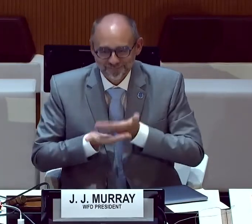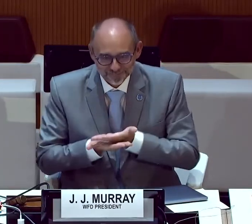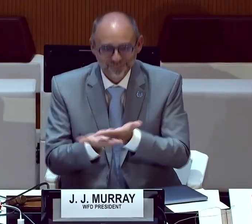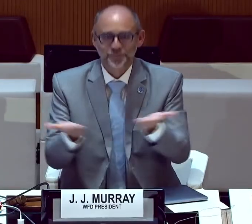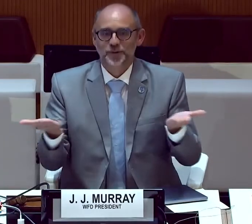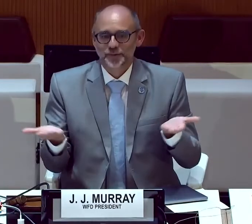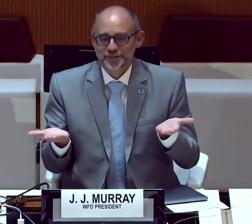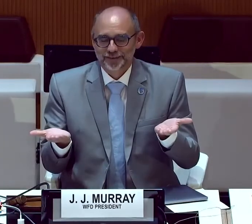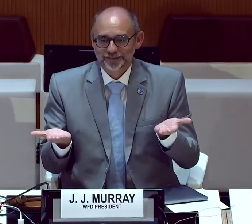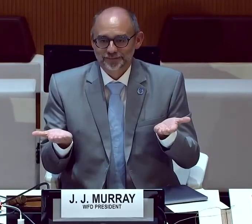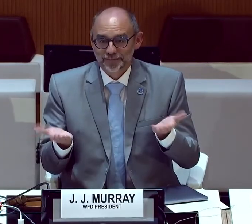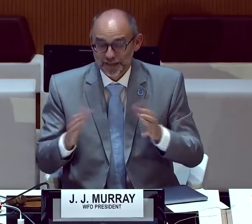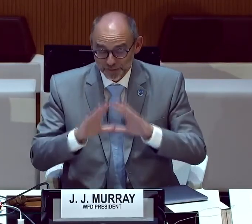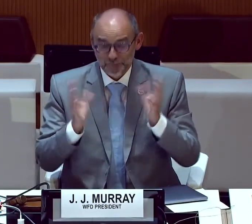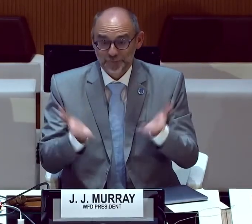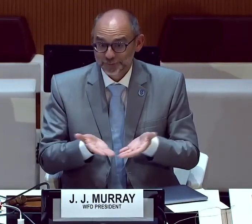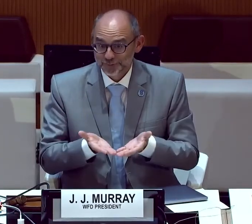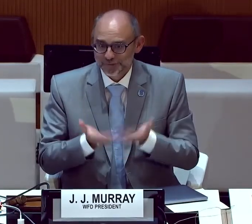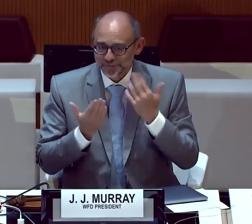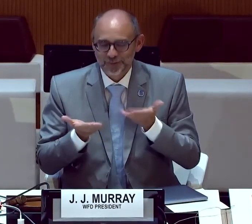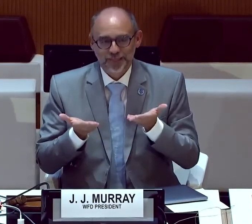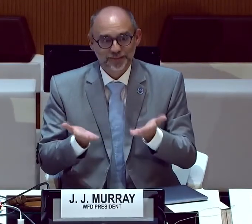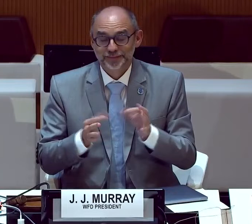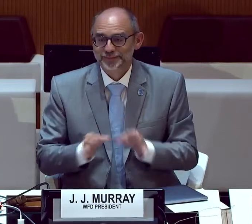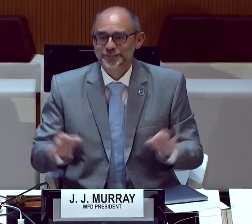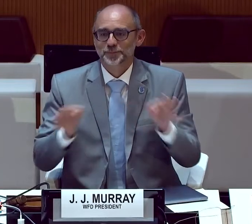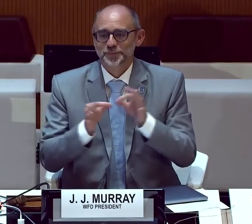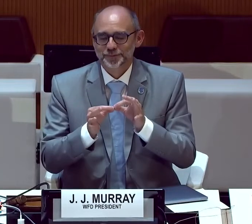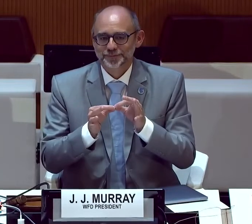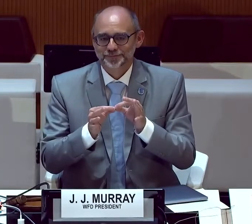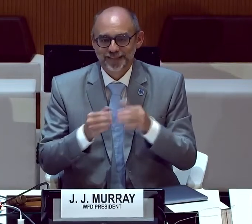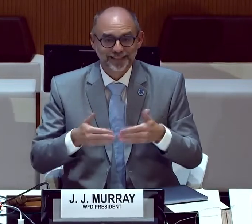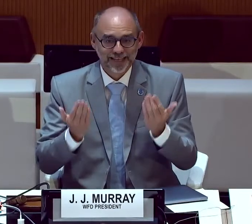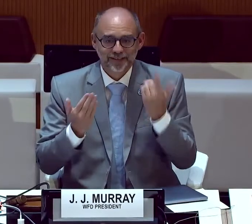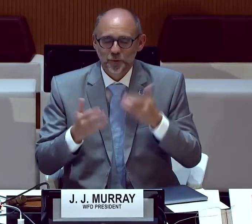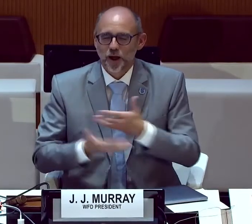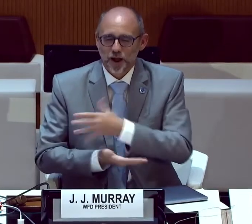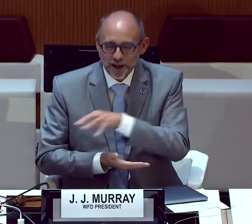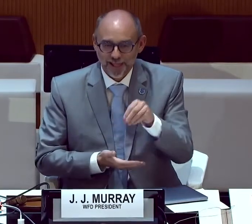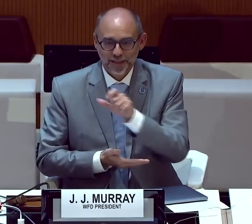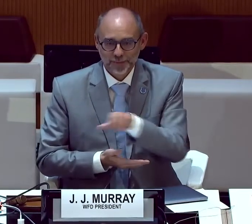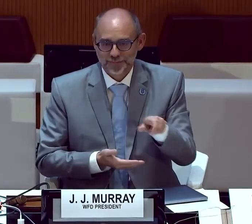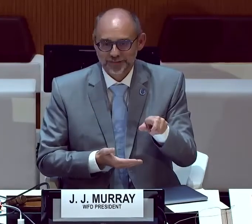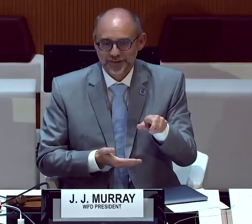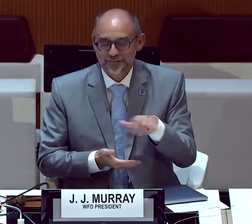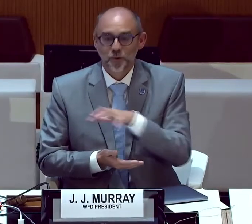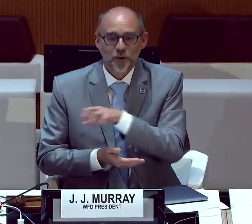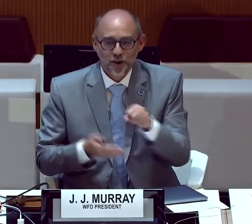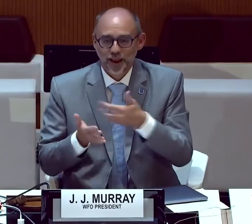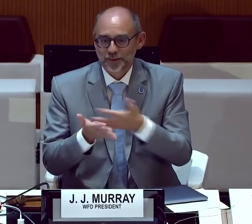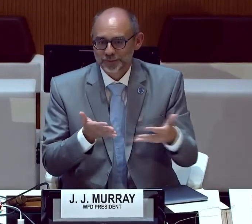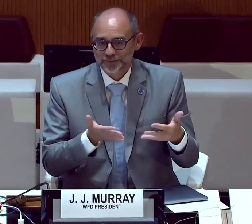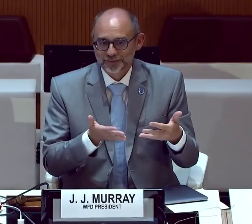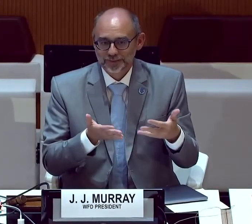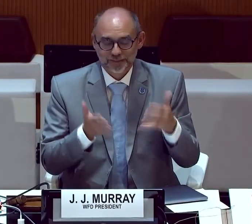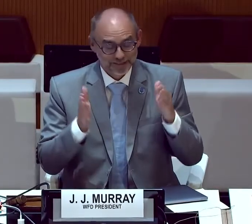to you, congratulations for your commitment, to you representatives from around the world. This is a very important day for